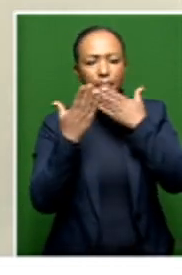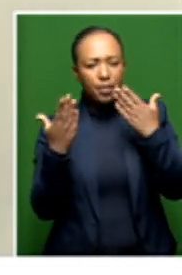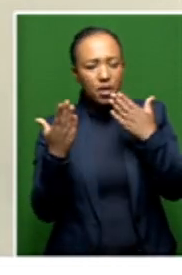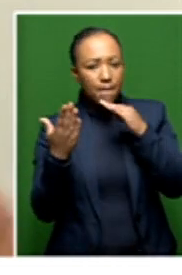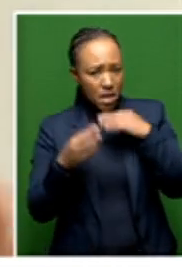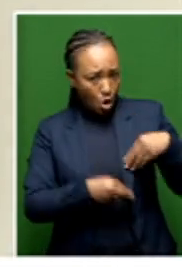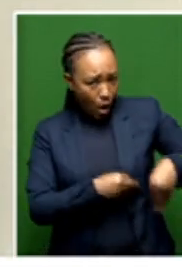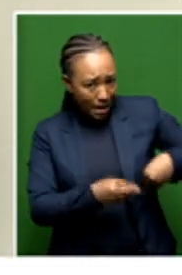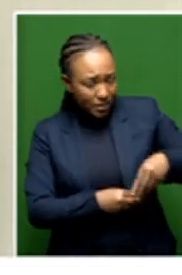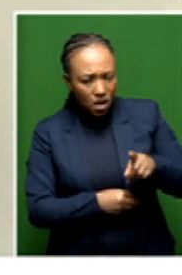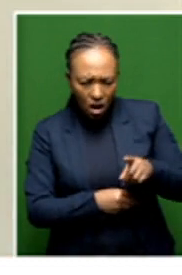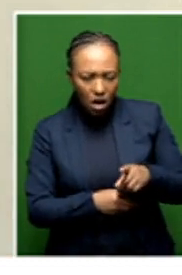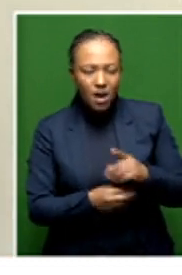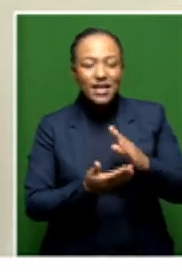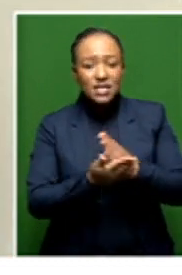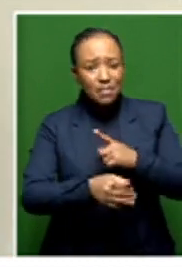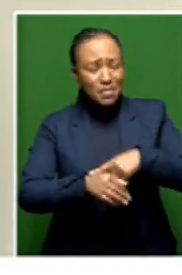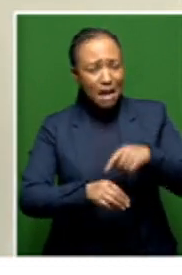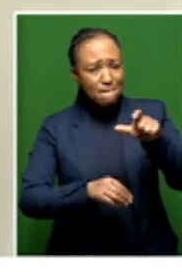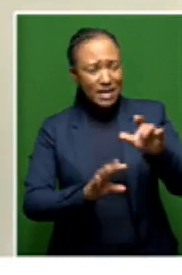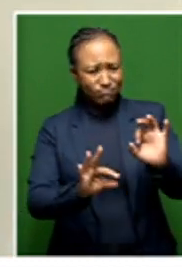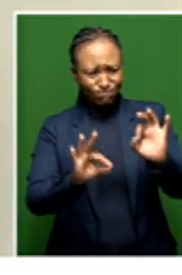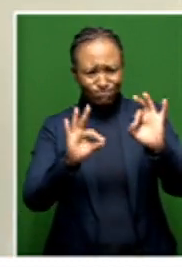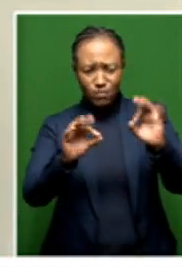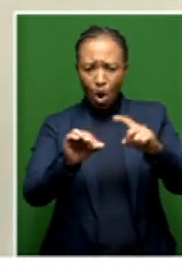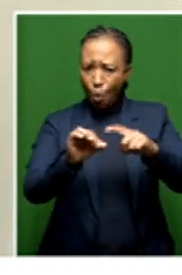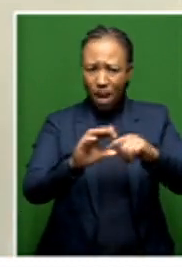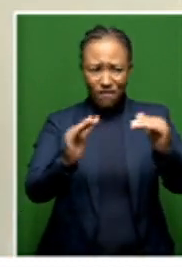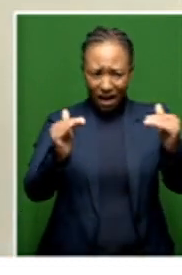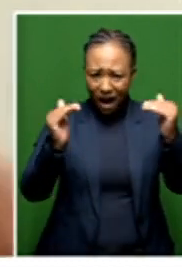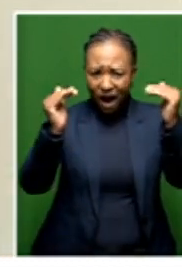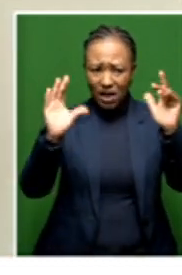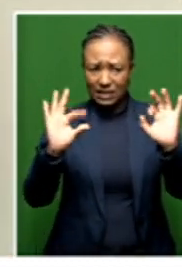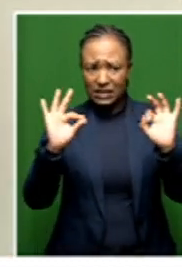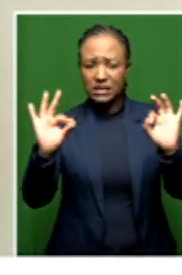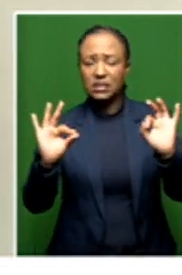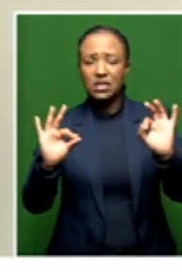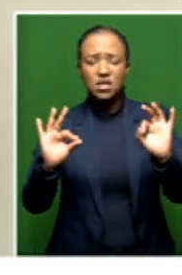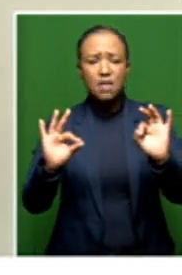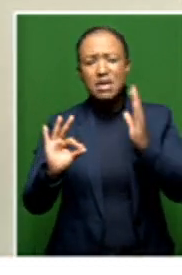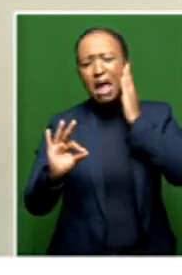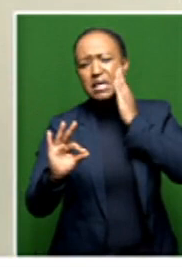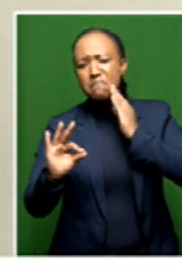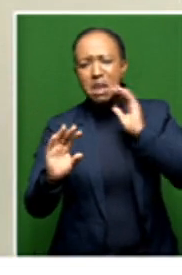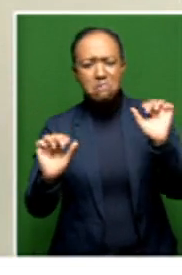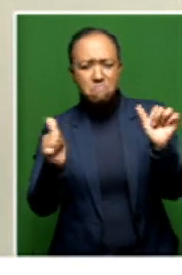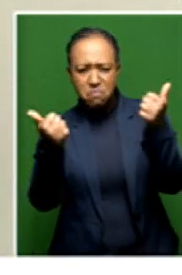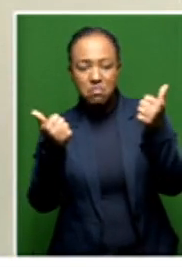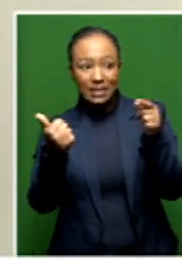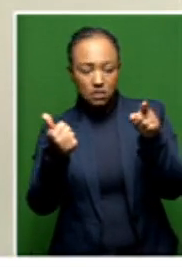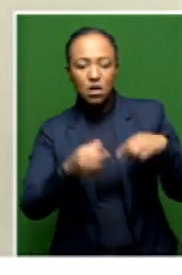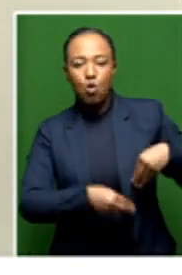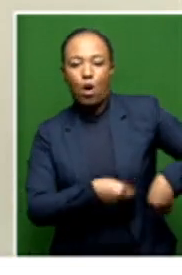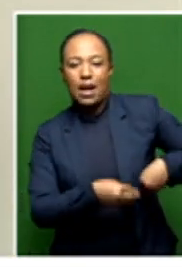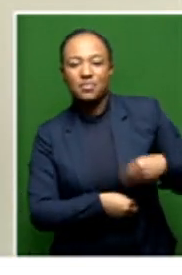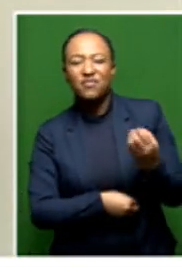At times, it is those that are highly and overly educated with over experience that are corrupt.